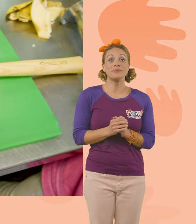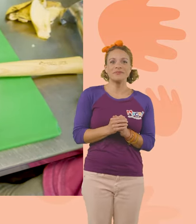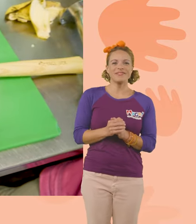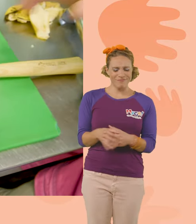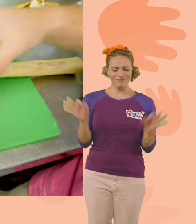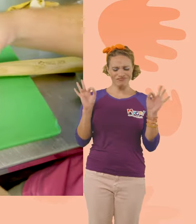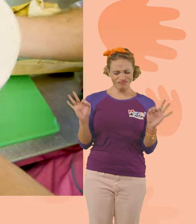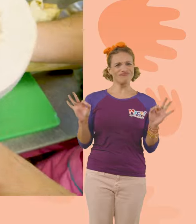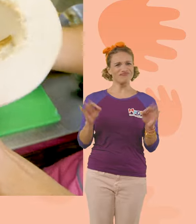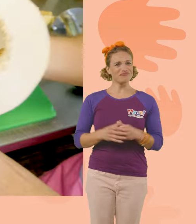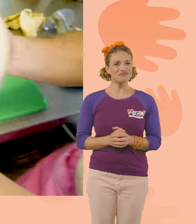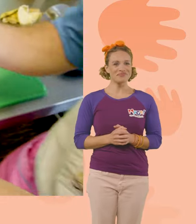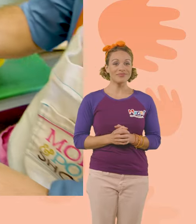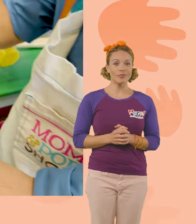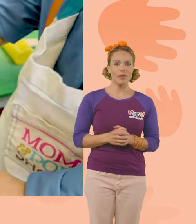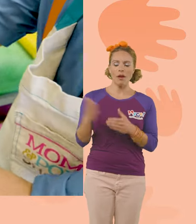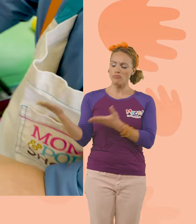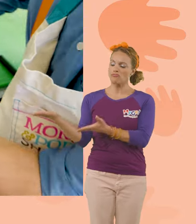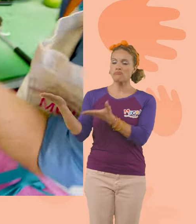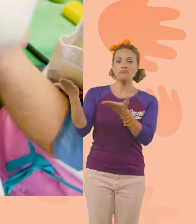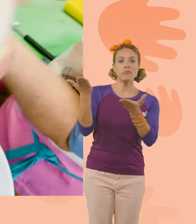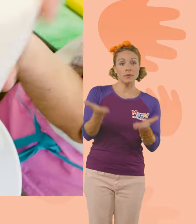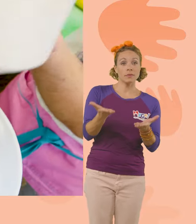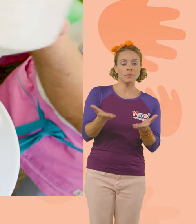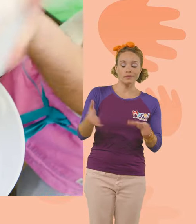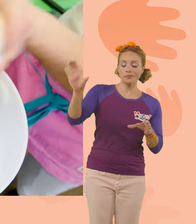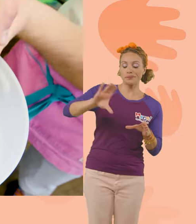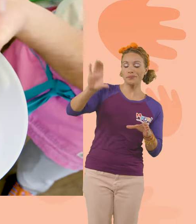All right, perfect. Let's bring it right over here.